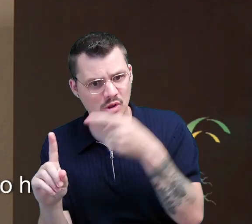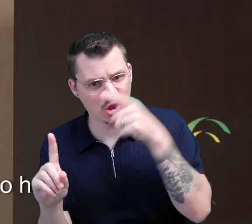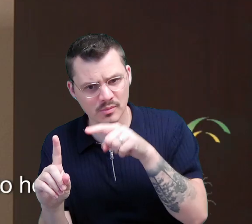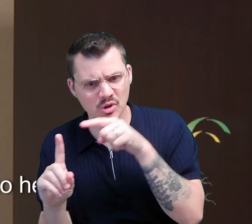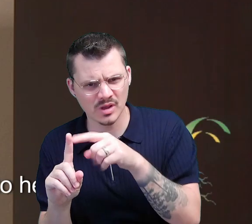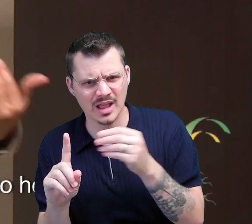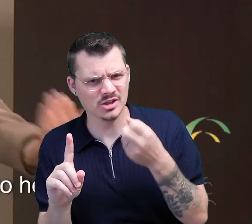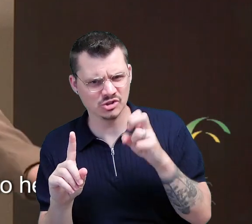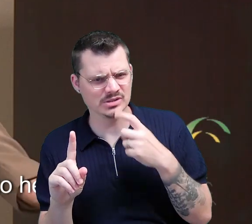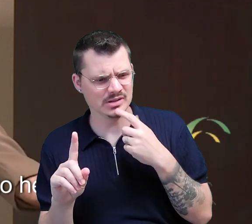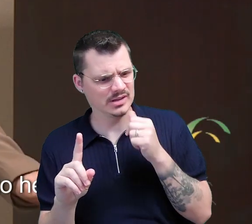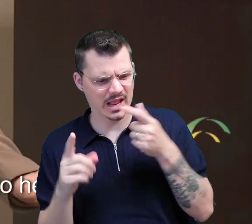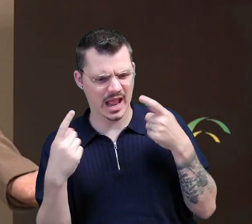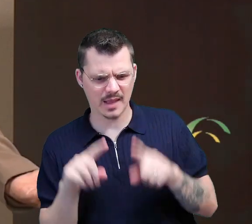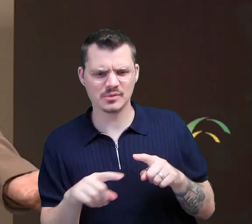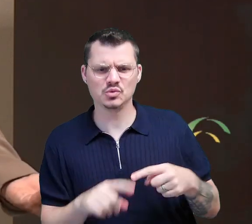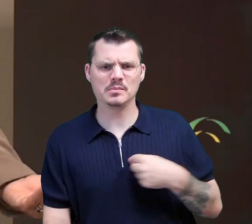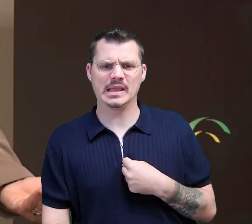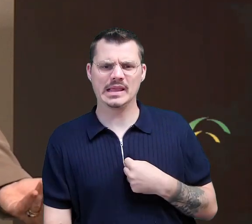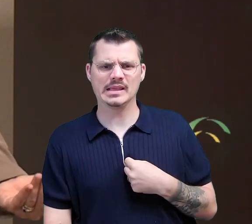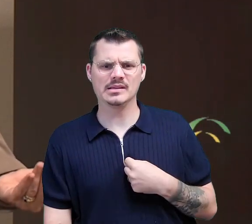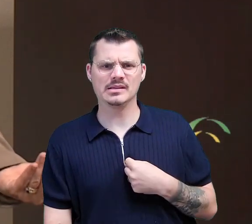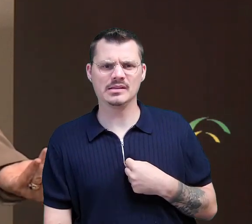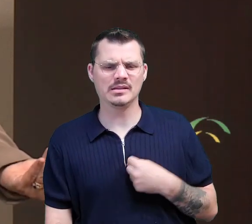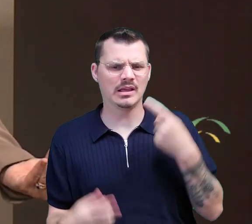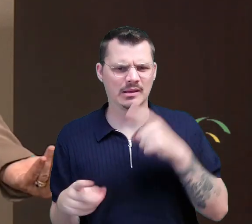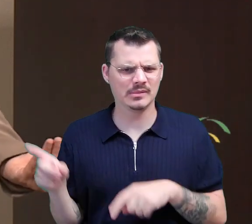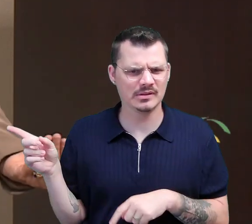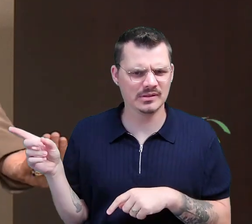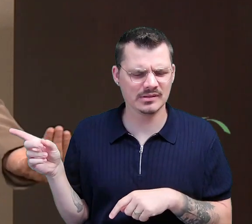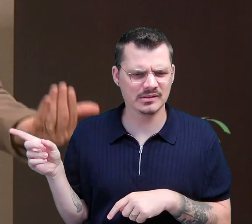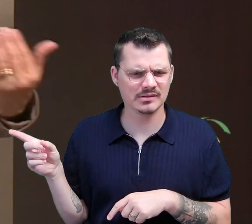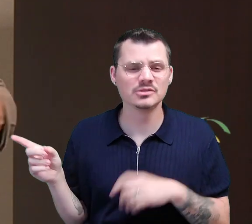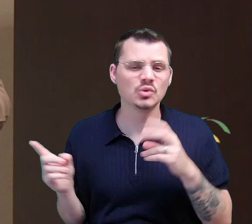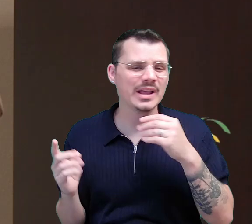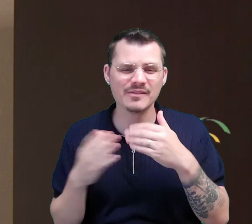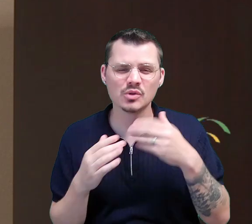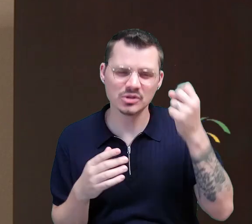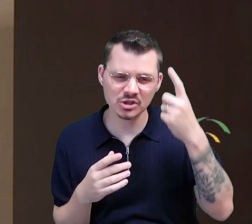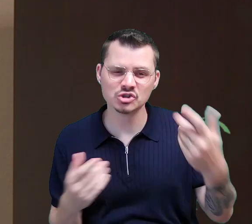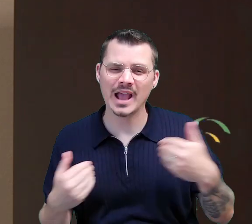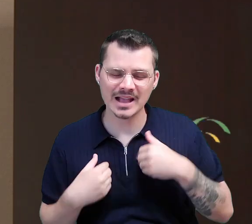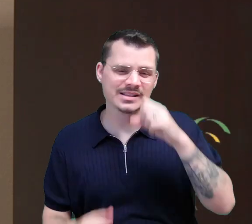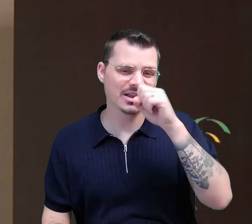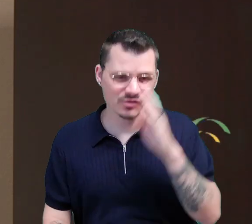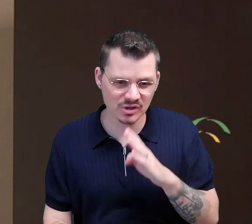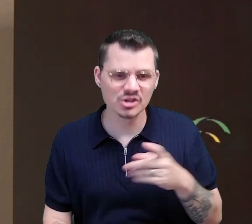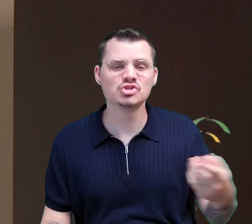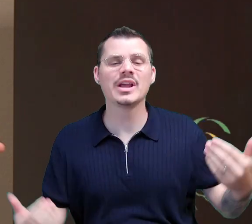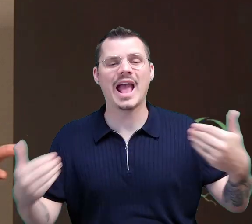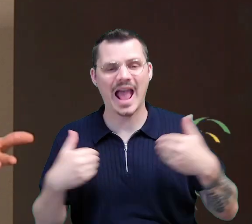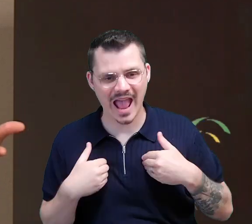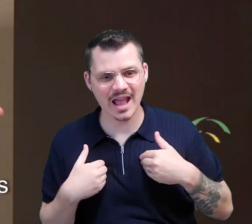way of thinking, that didn't happen to her. Poor thing. So even though she clearly had schizophrenia, she also